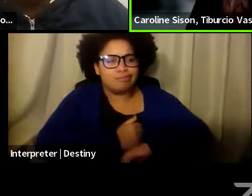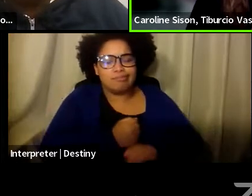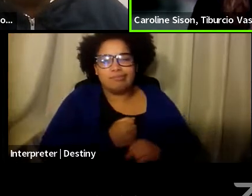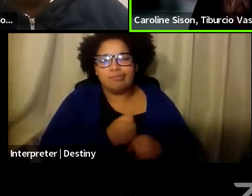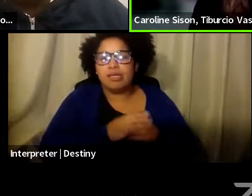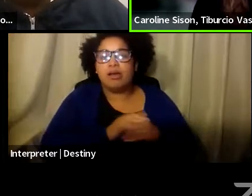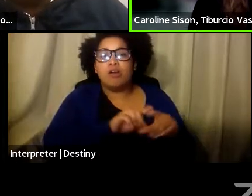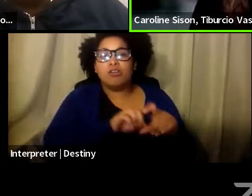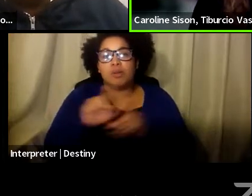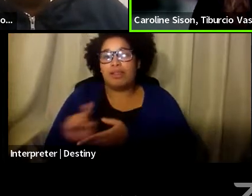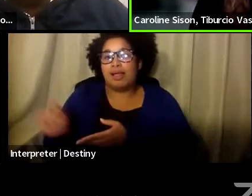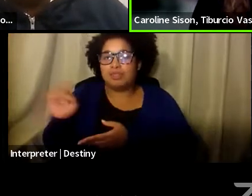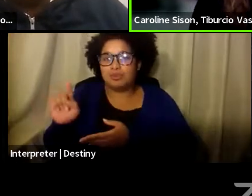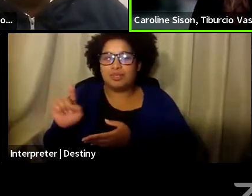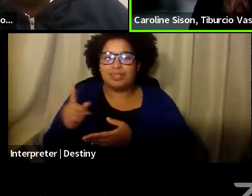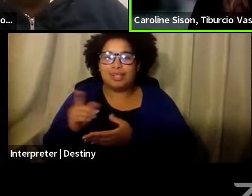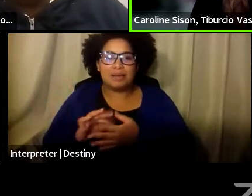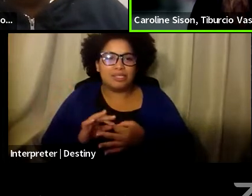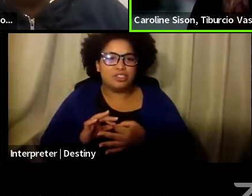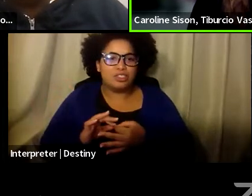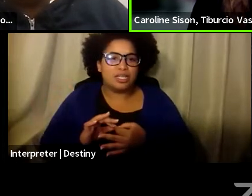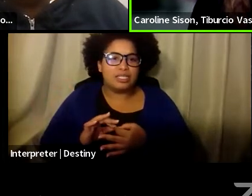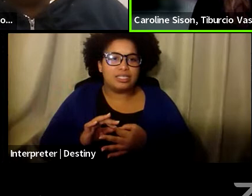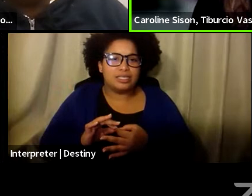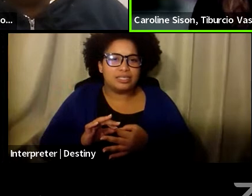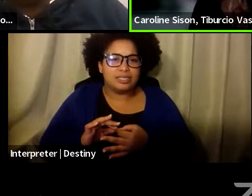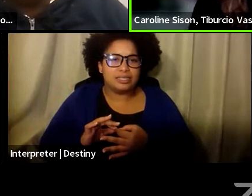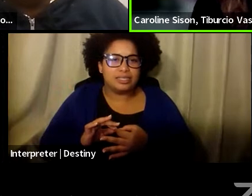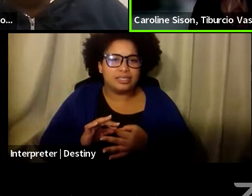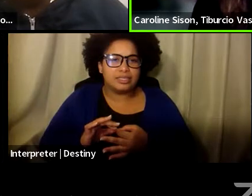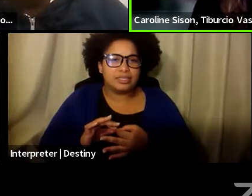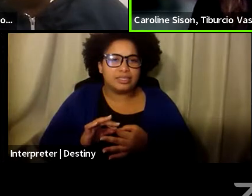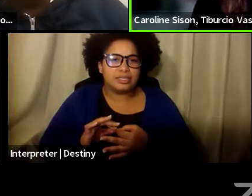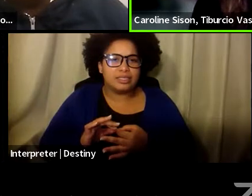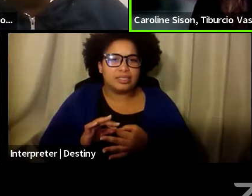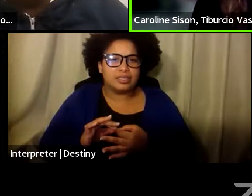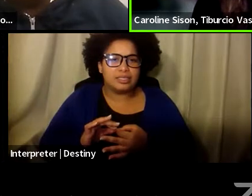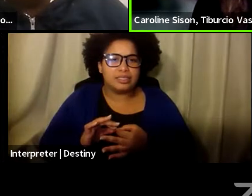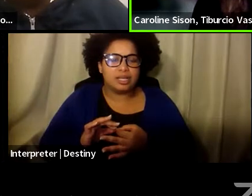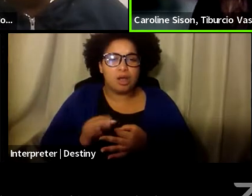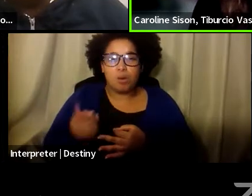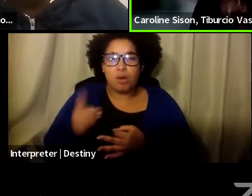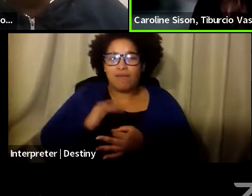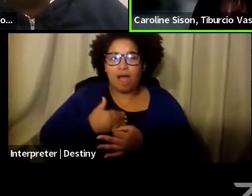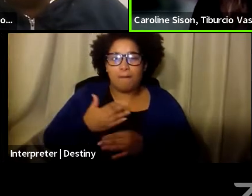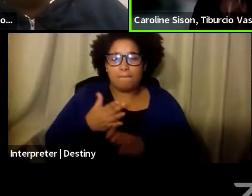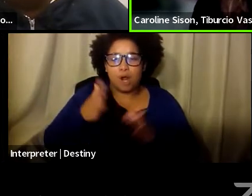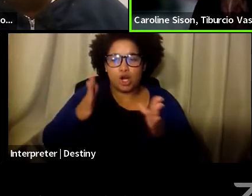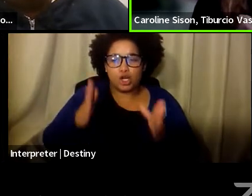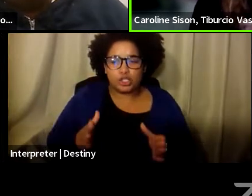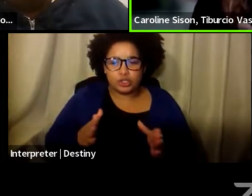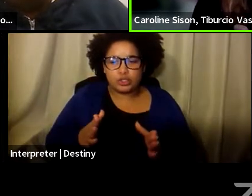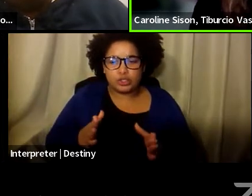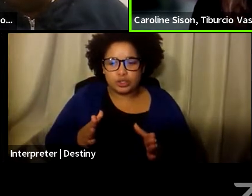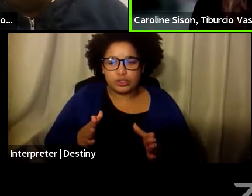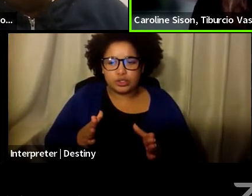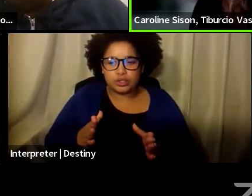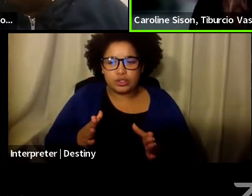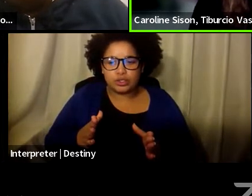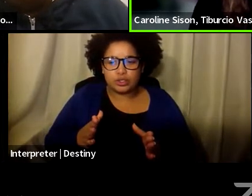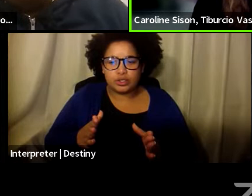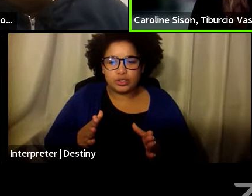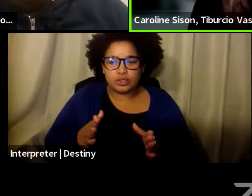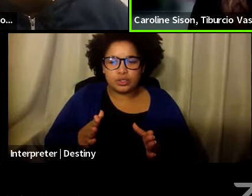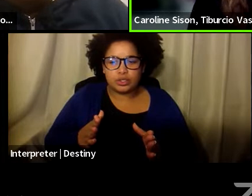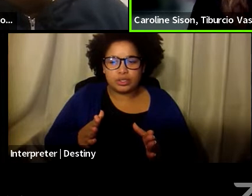mentioned earlier, Tiburcio is one of 5 partners in our coalition grant, the Vaccine and